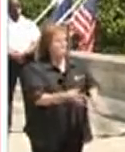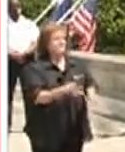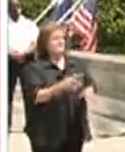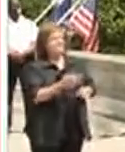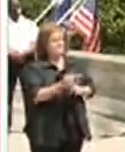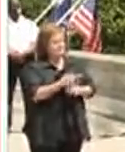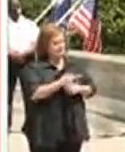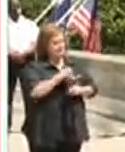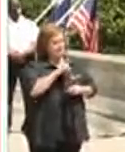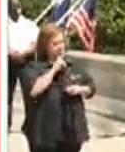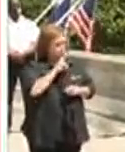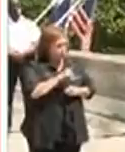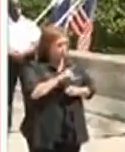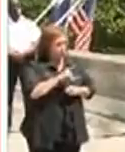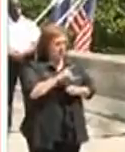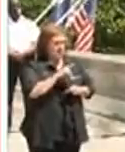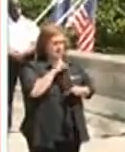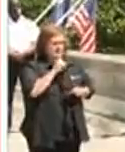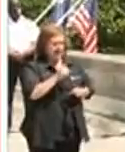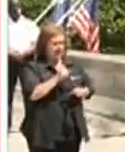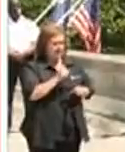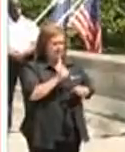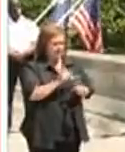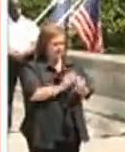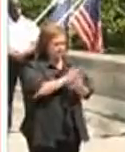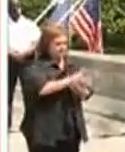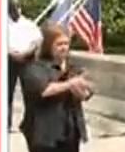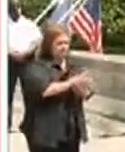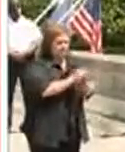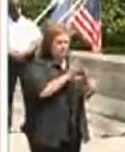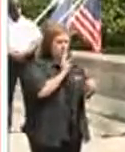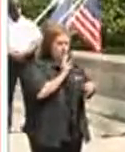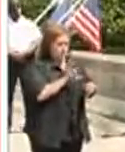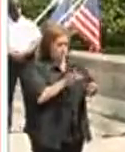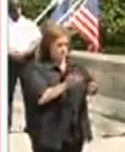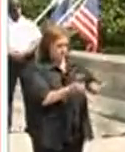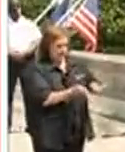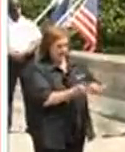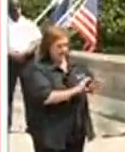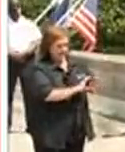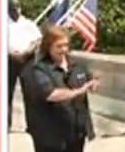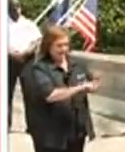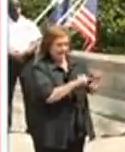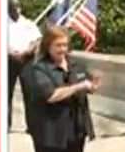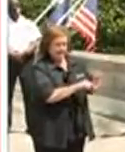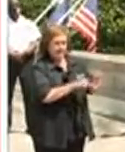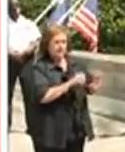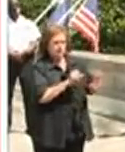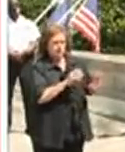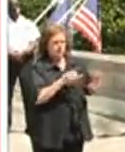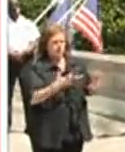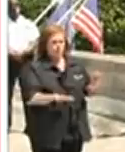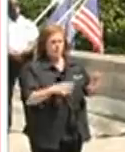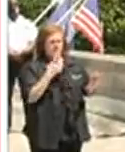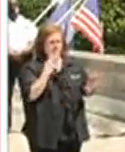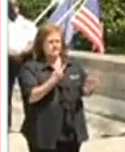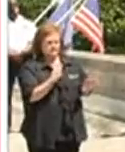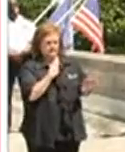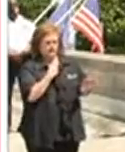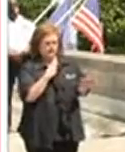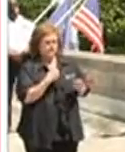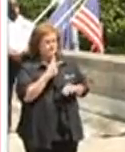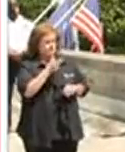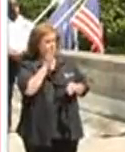stockpiles adjacent to a catch basin is secured so we do not impact our small line drainage system. You will